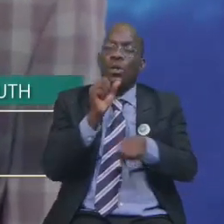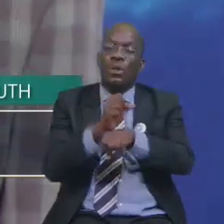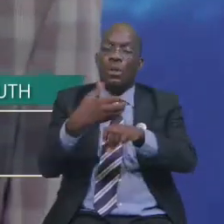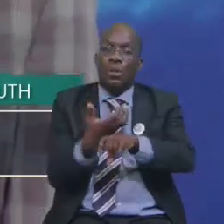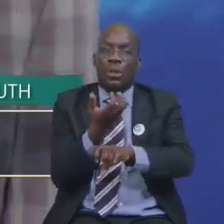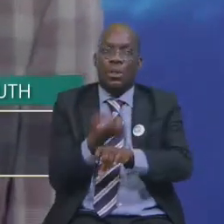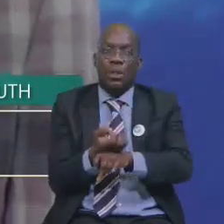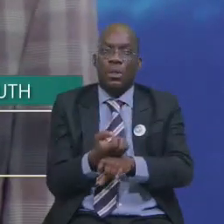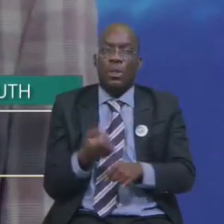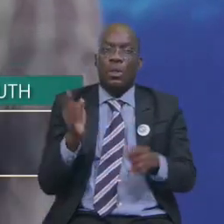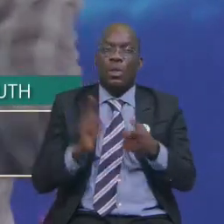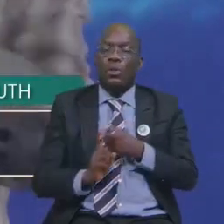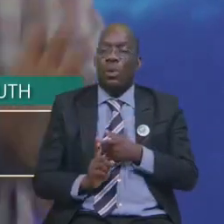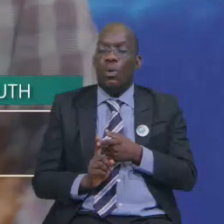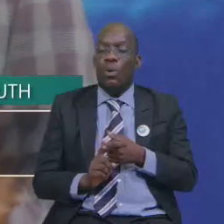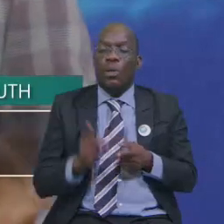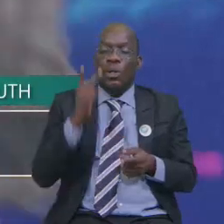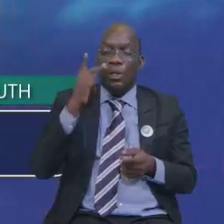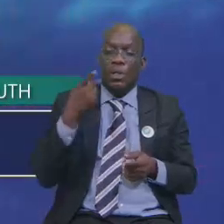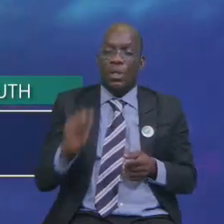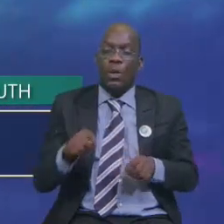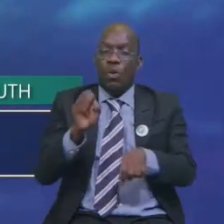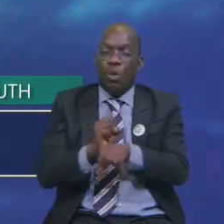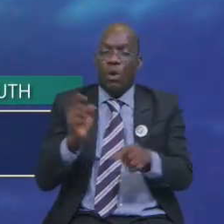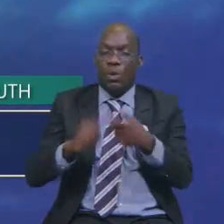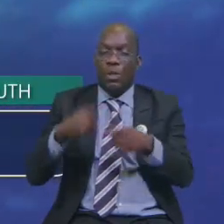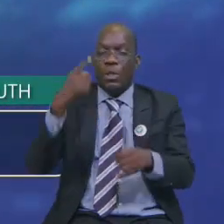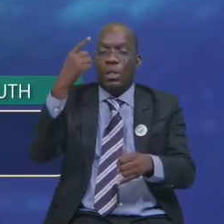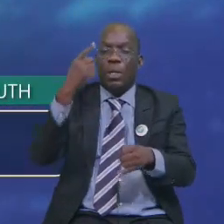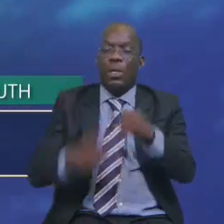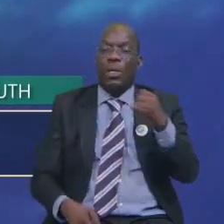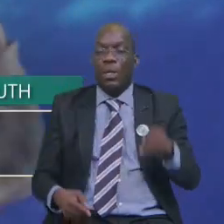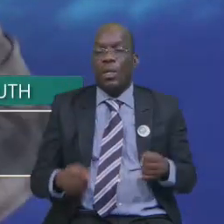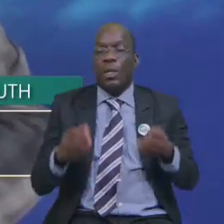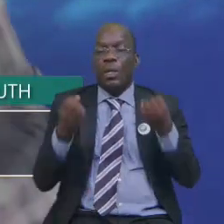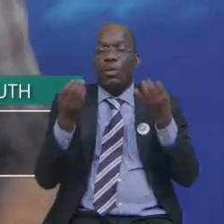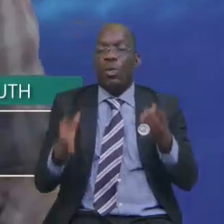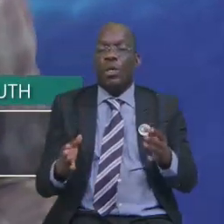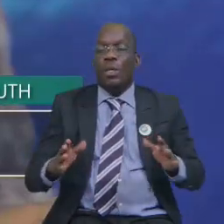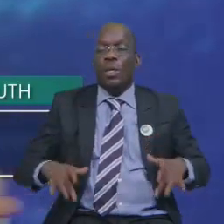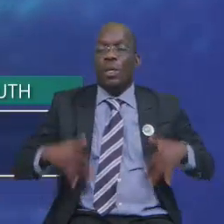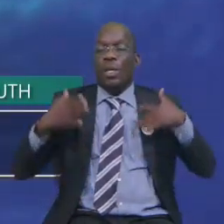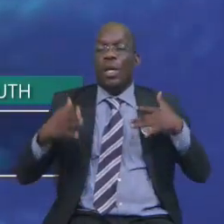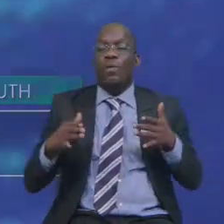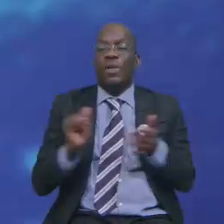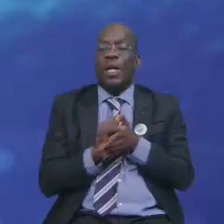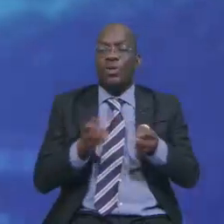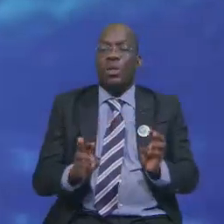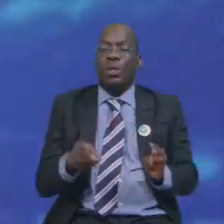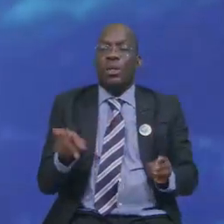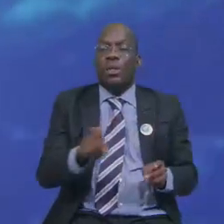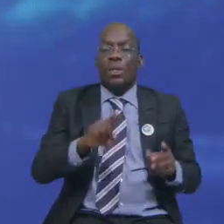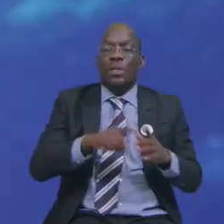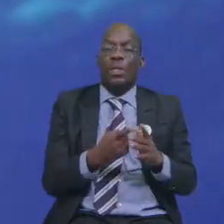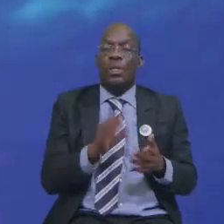construction to the end of the building. And there are many lives like that. They start something good, but they